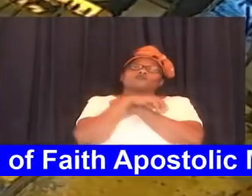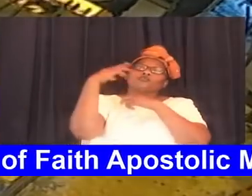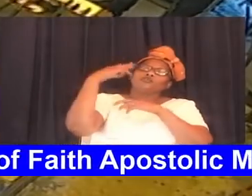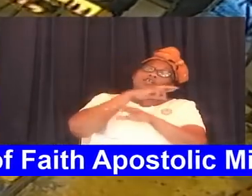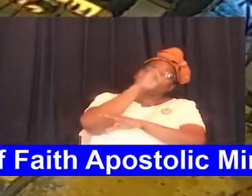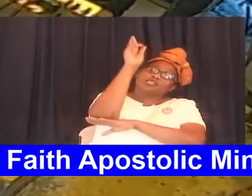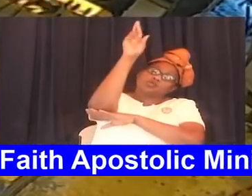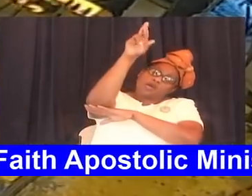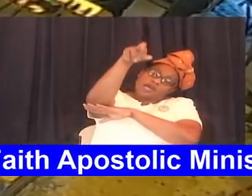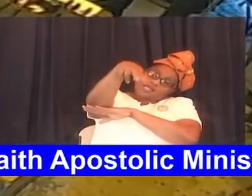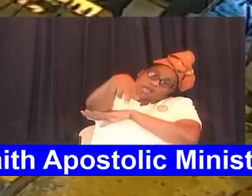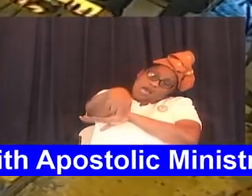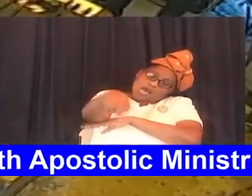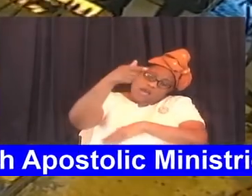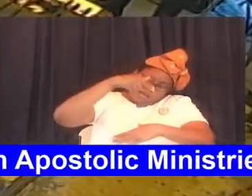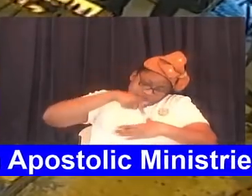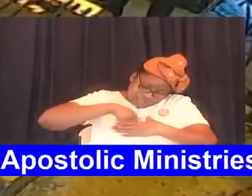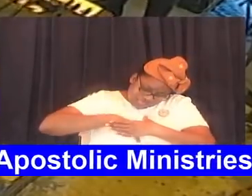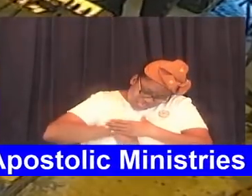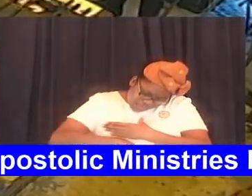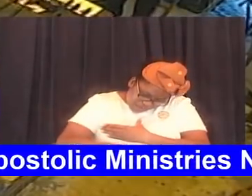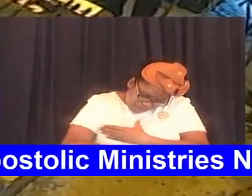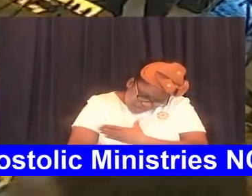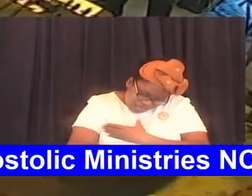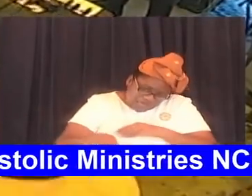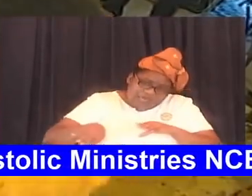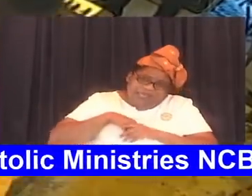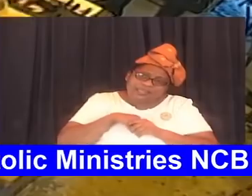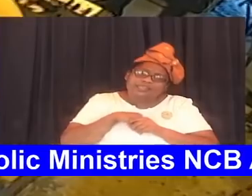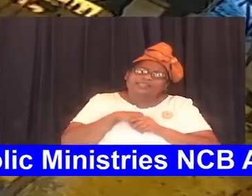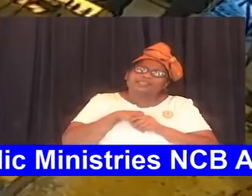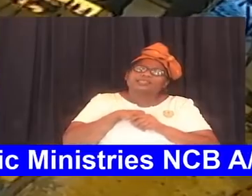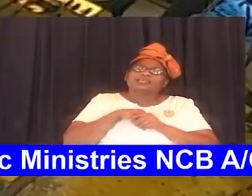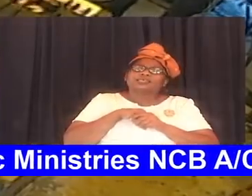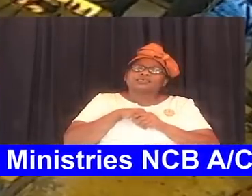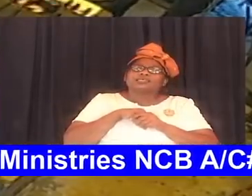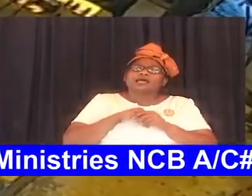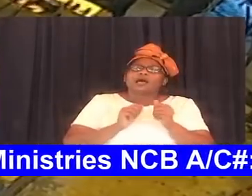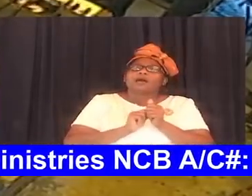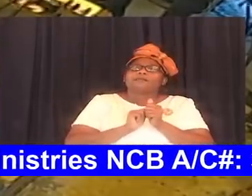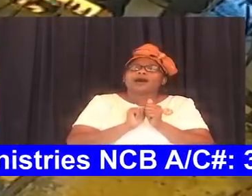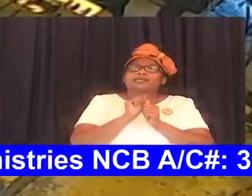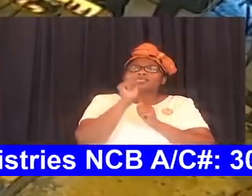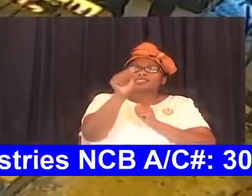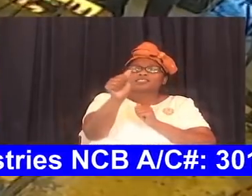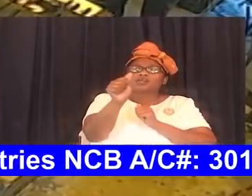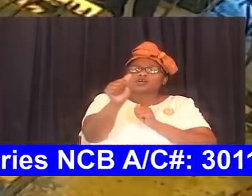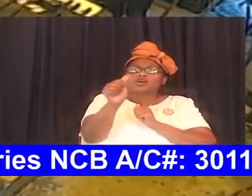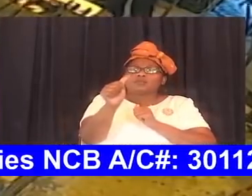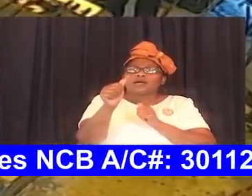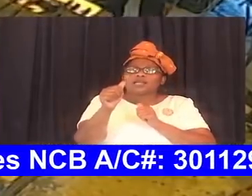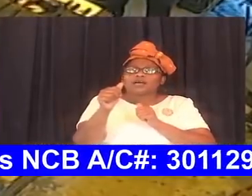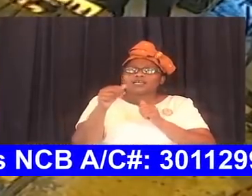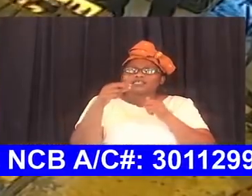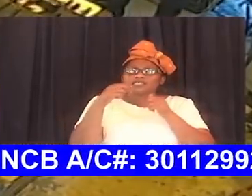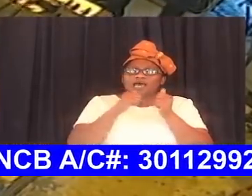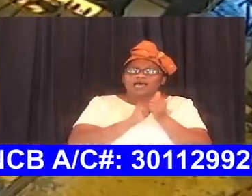love reaches way down deep within. Hallelujah. Passes